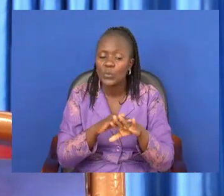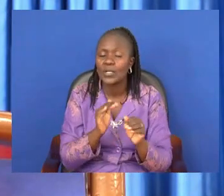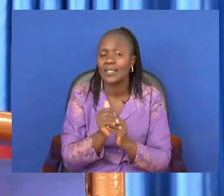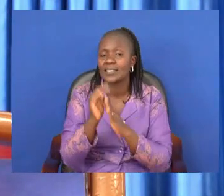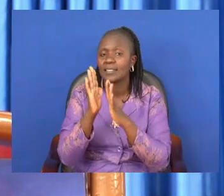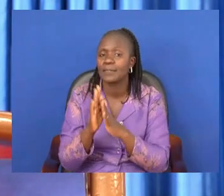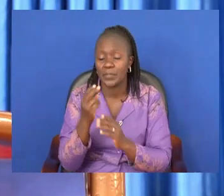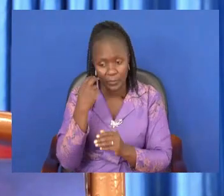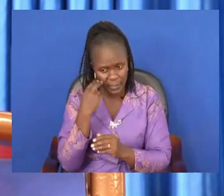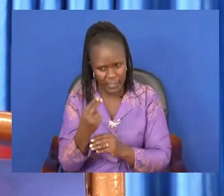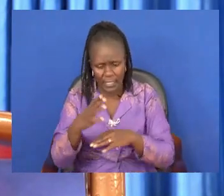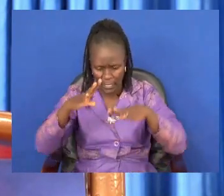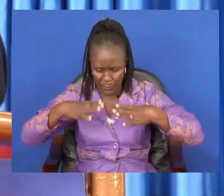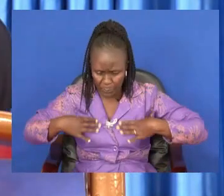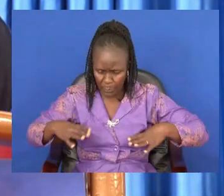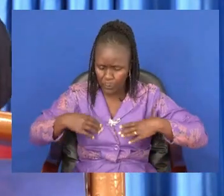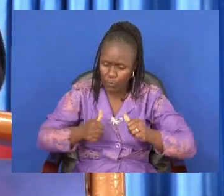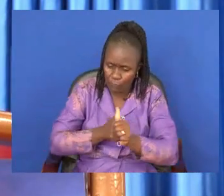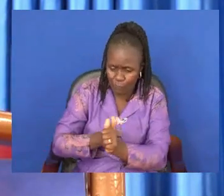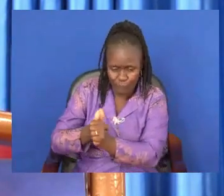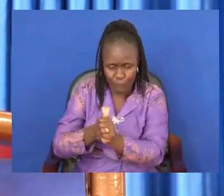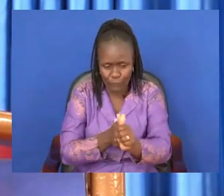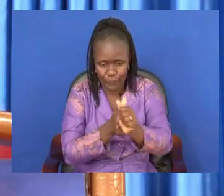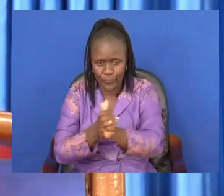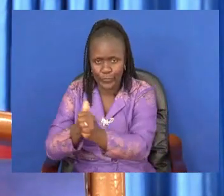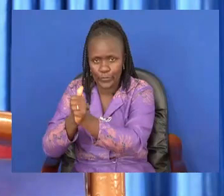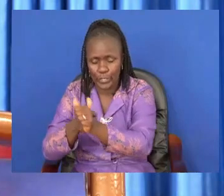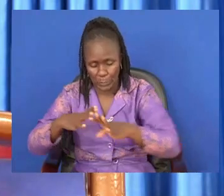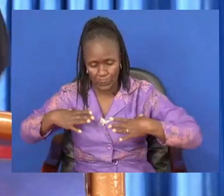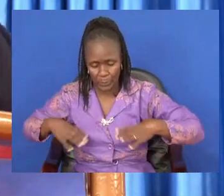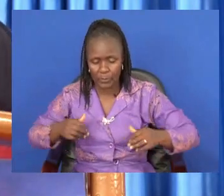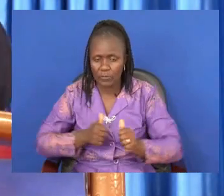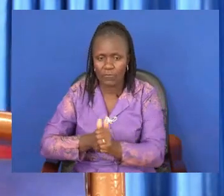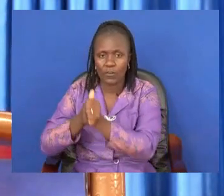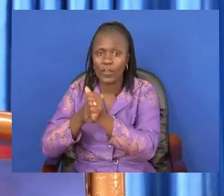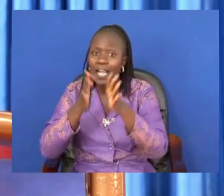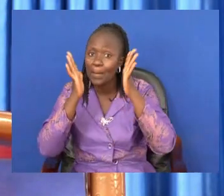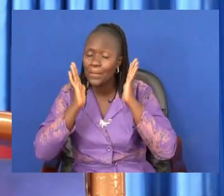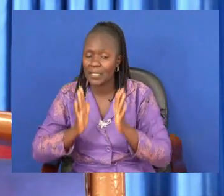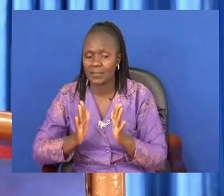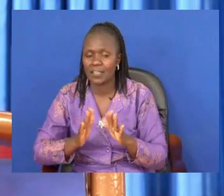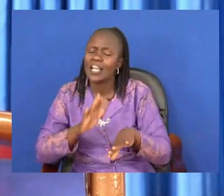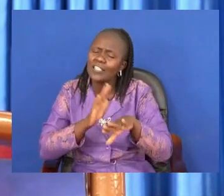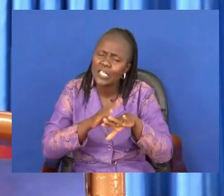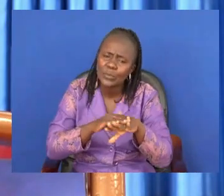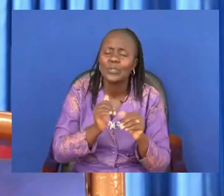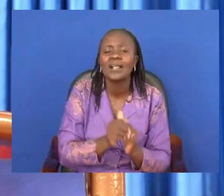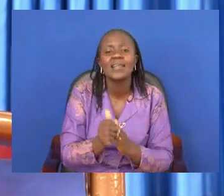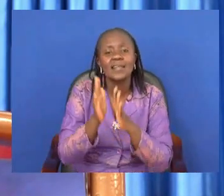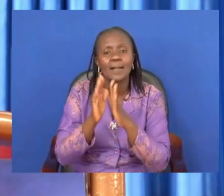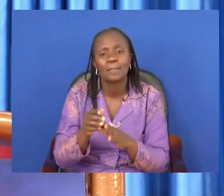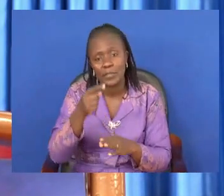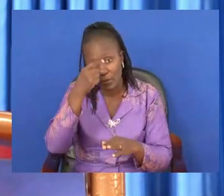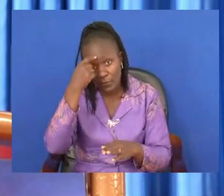a good leader, you will see people following him. If you see people following somebody, that is a good leader.